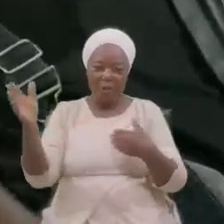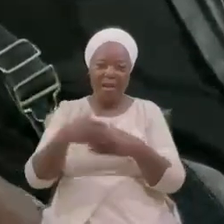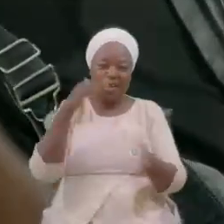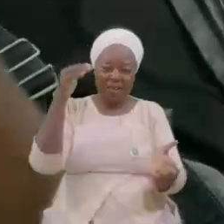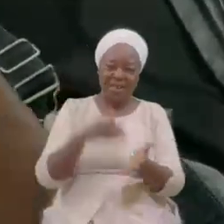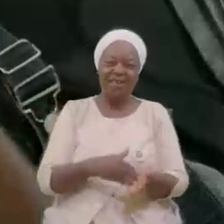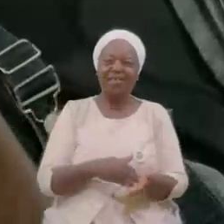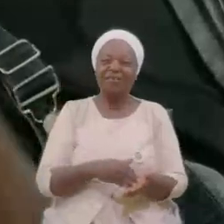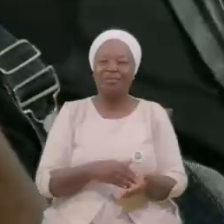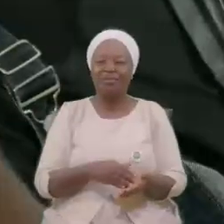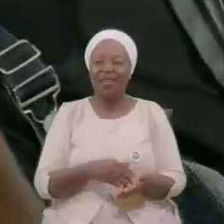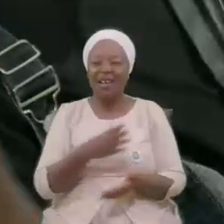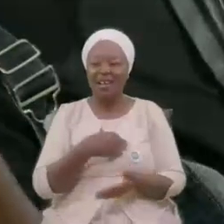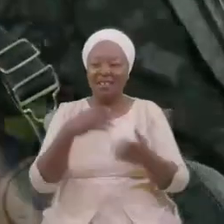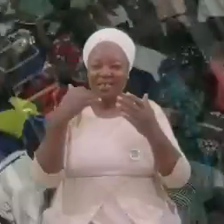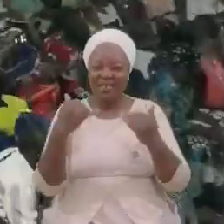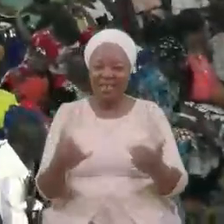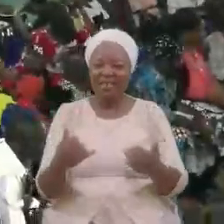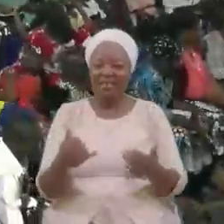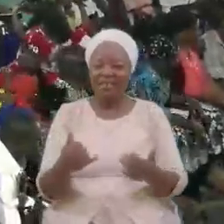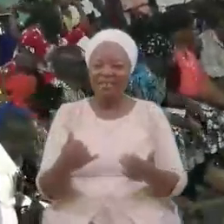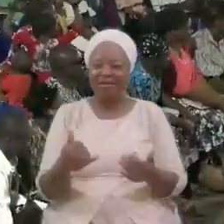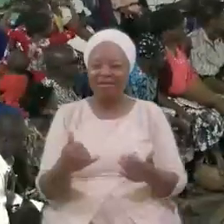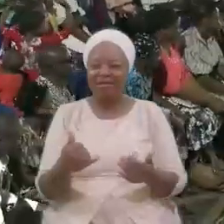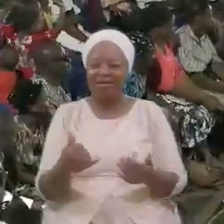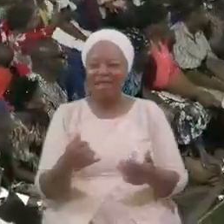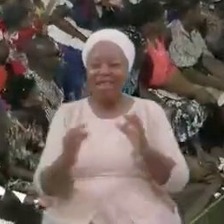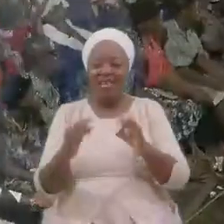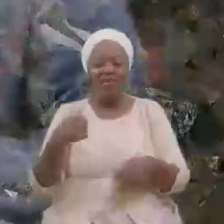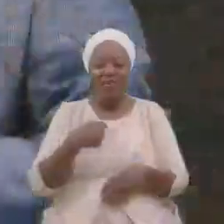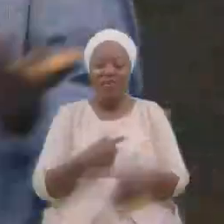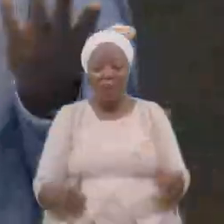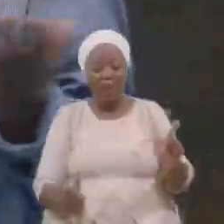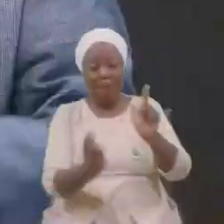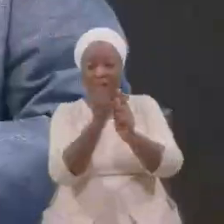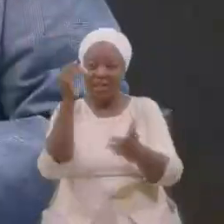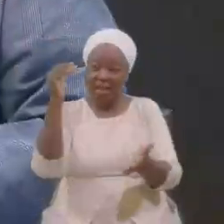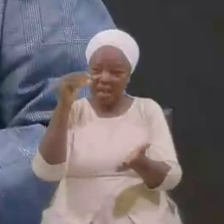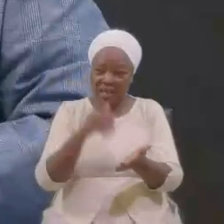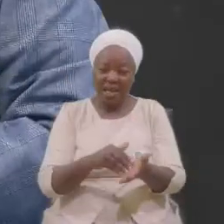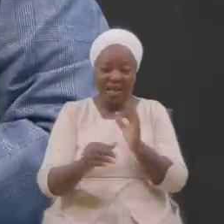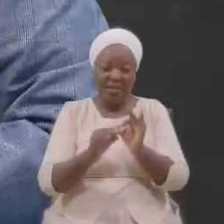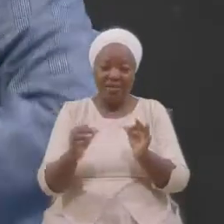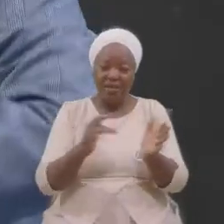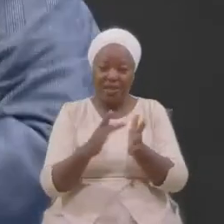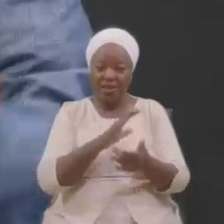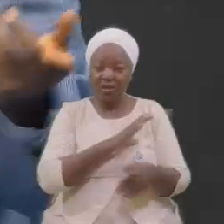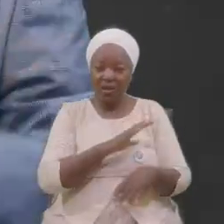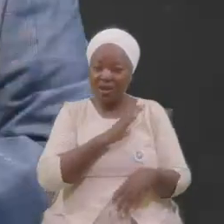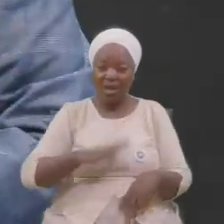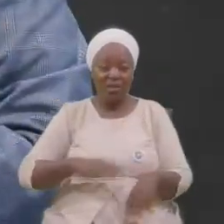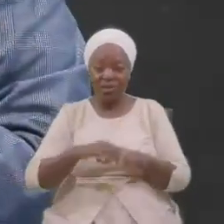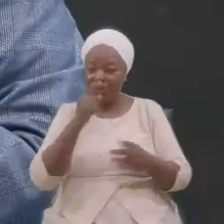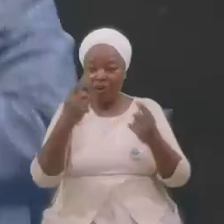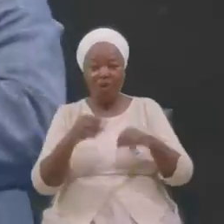And now, if we meet again, if Jesus has not come before